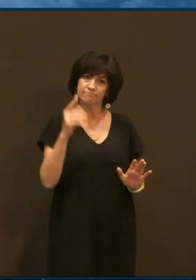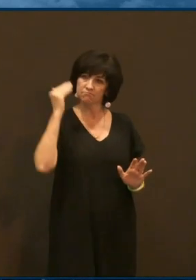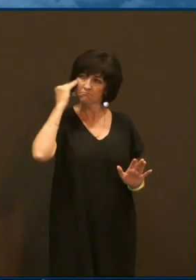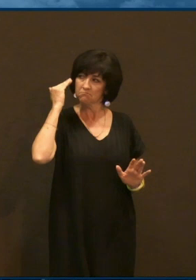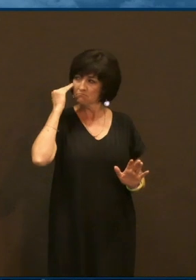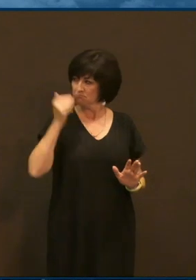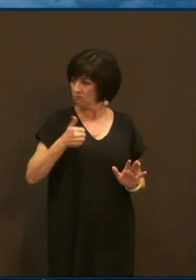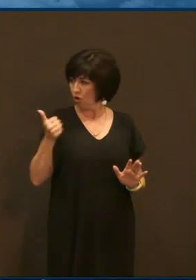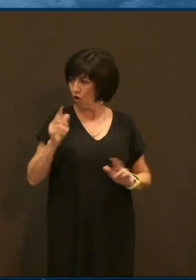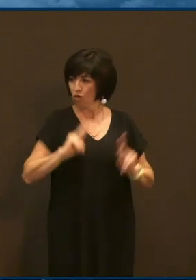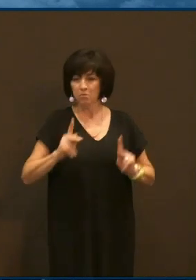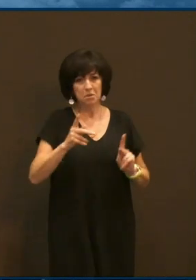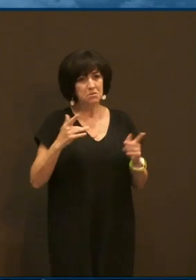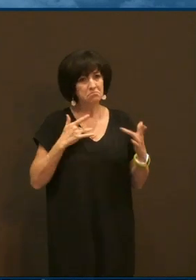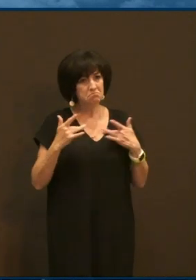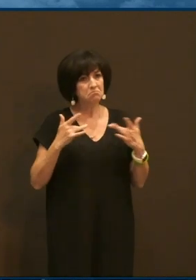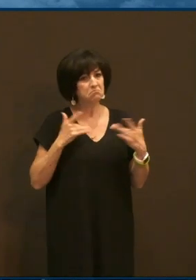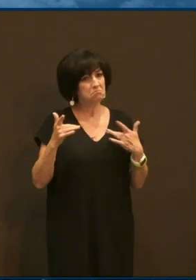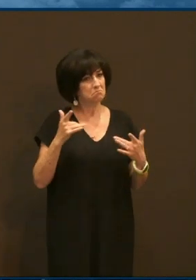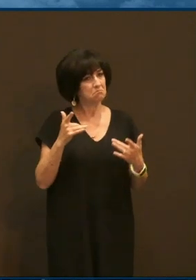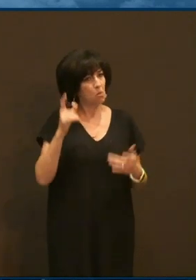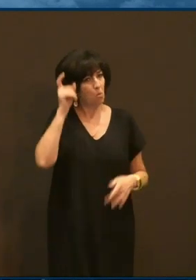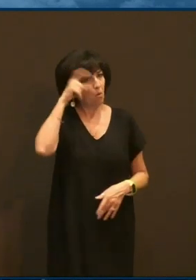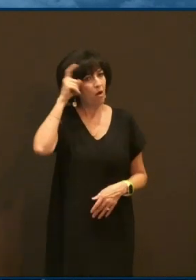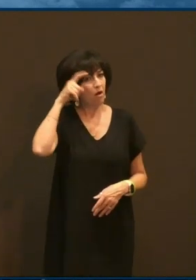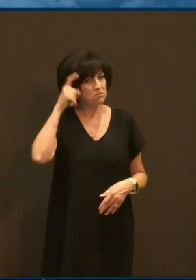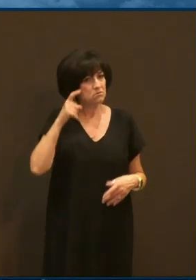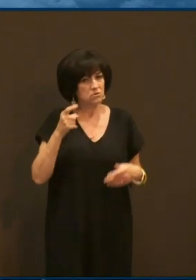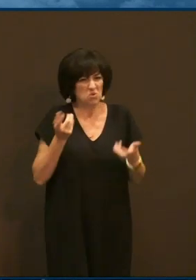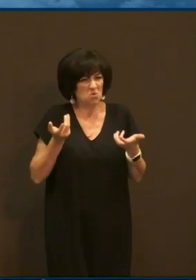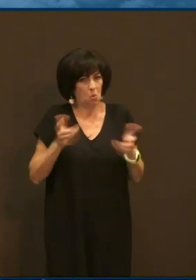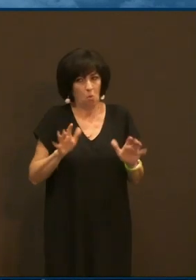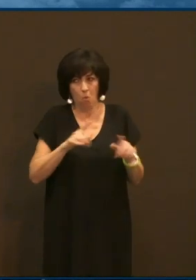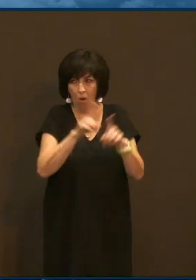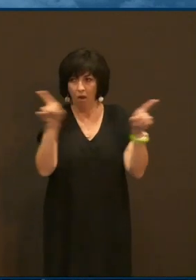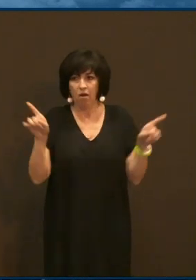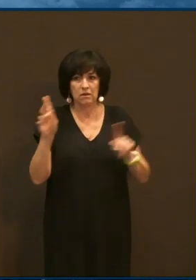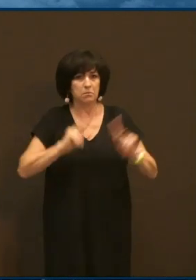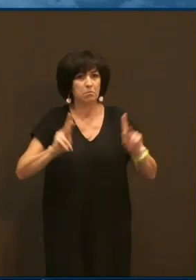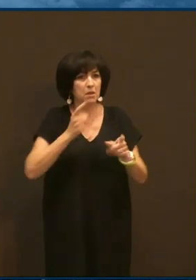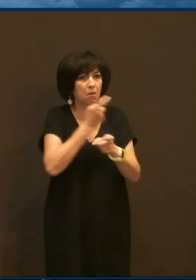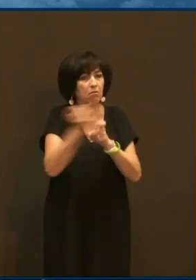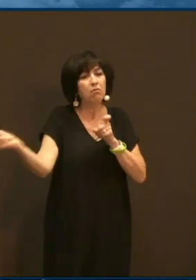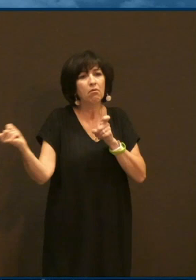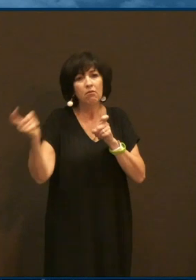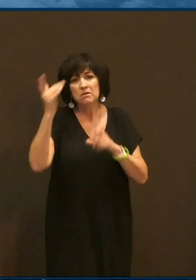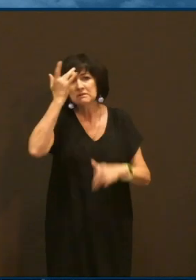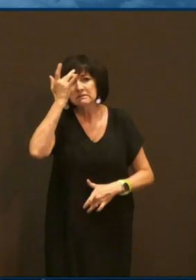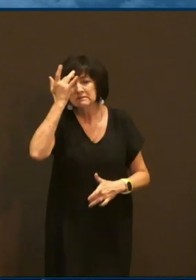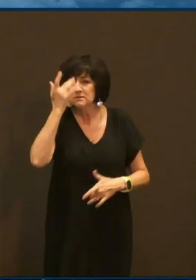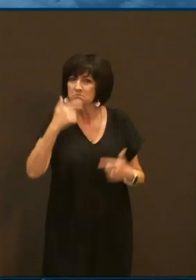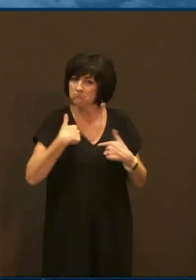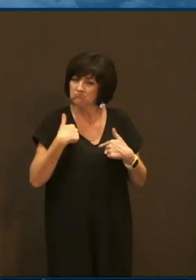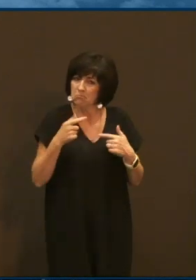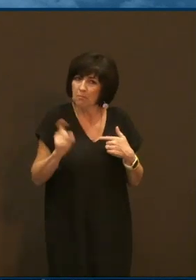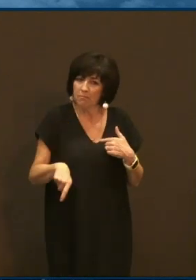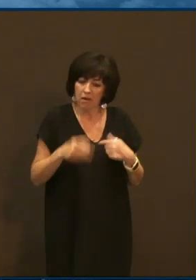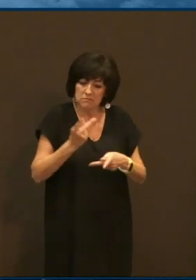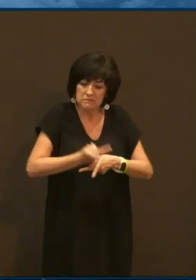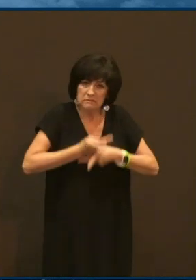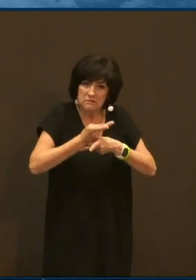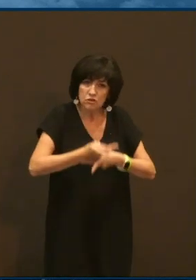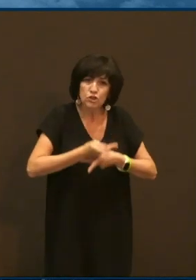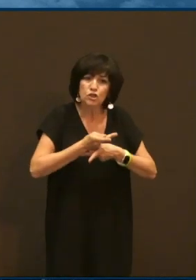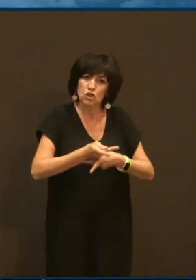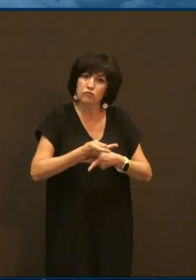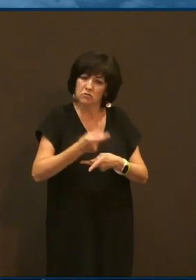together. Let's make sure we protect one another by wearing masks, by being careful, by thinking about how separate and apart